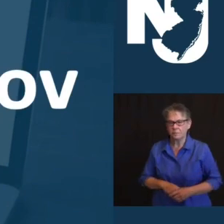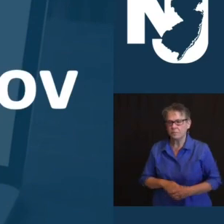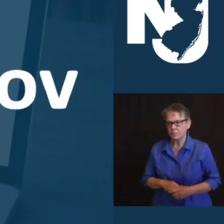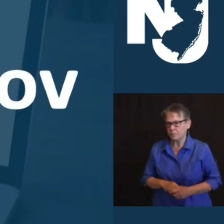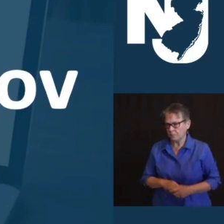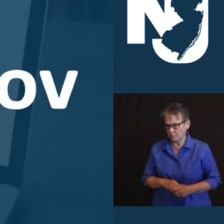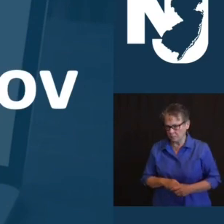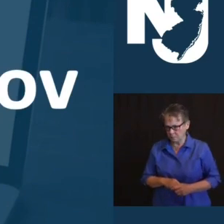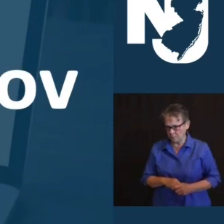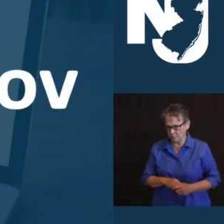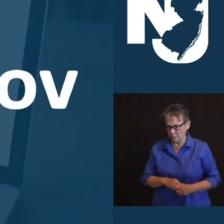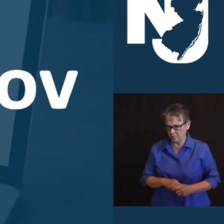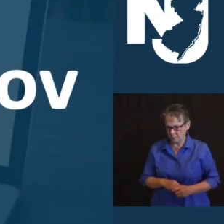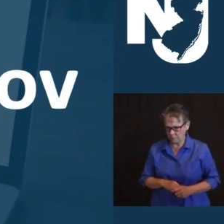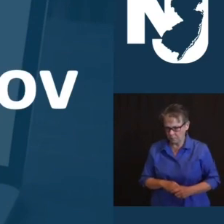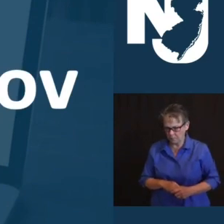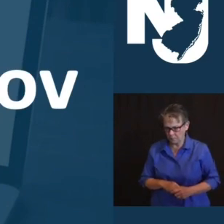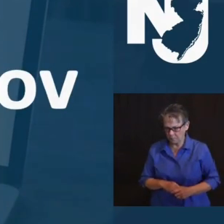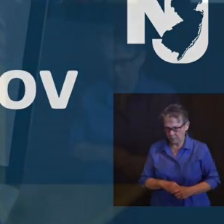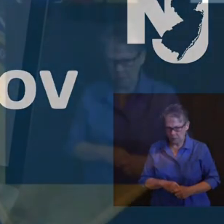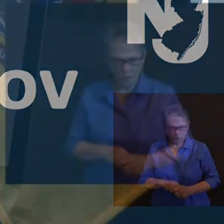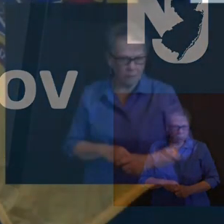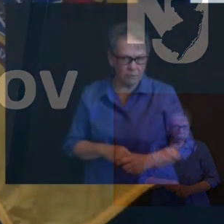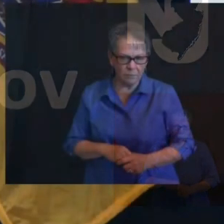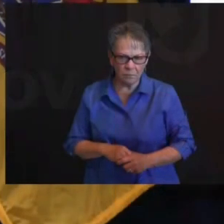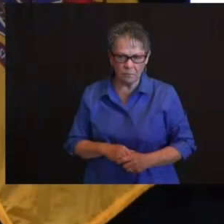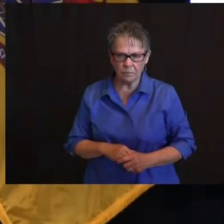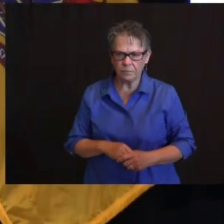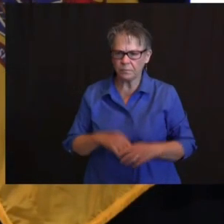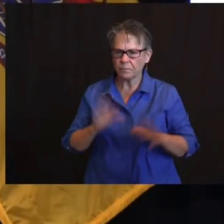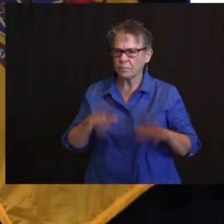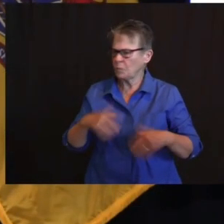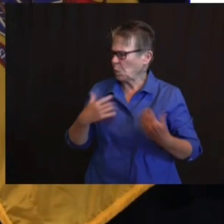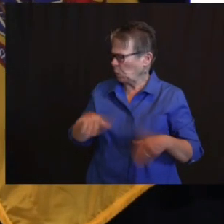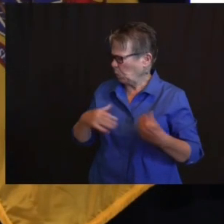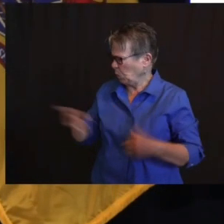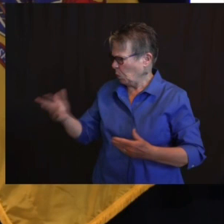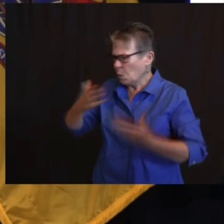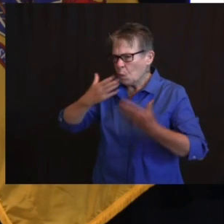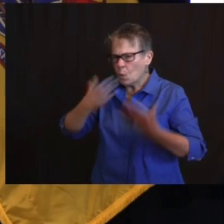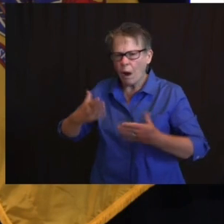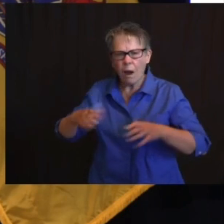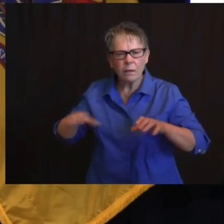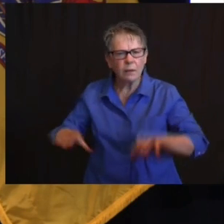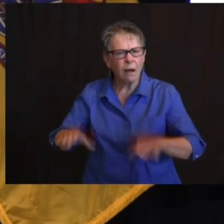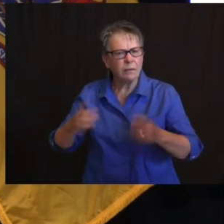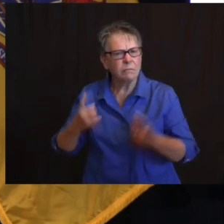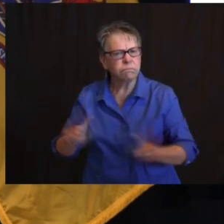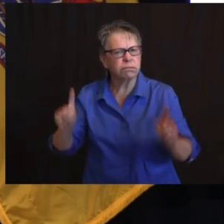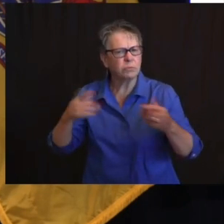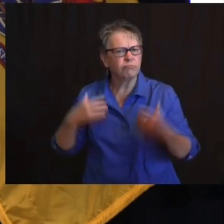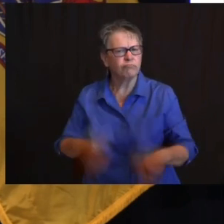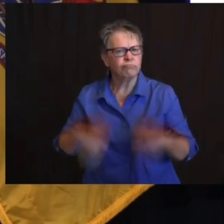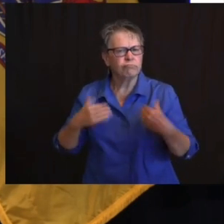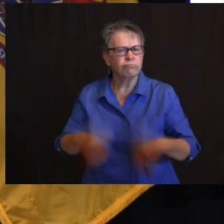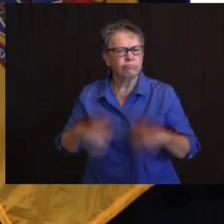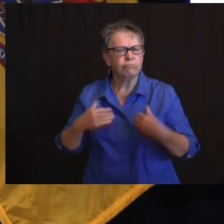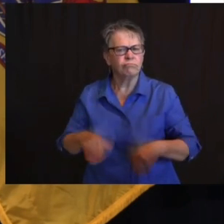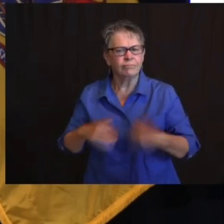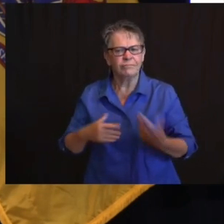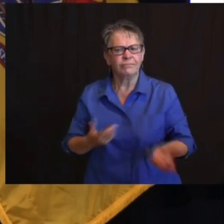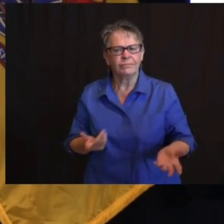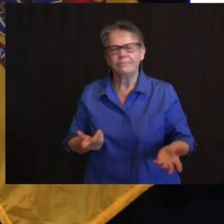Perry, really well done. With a particular, and not surprisingly, because it's Rutgers and it's you,